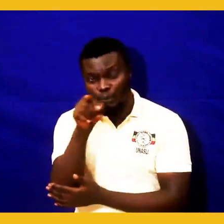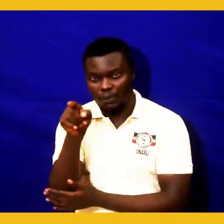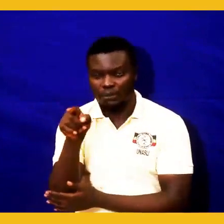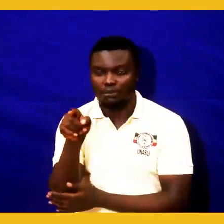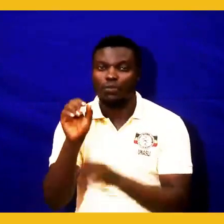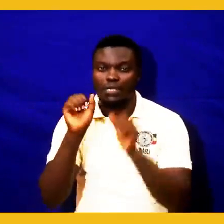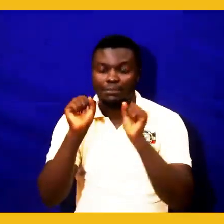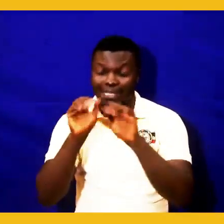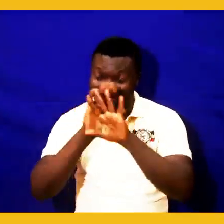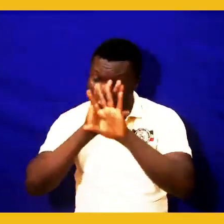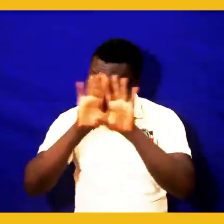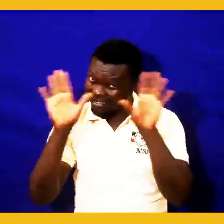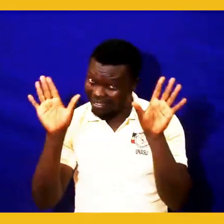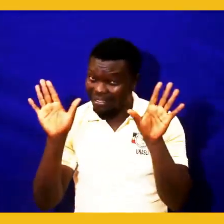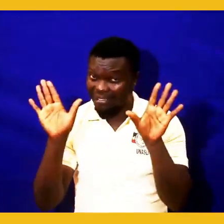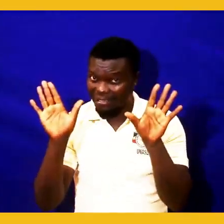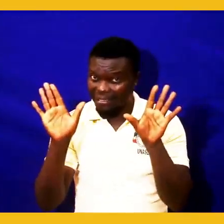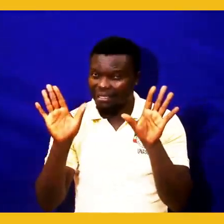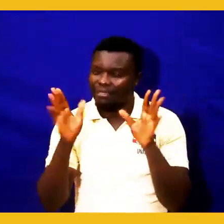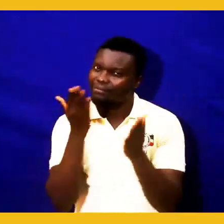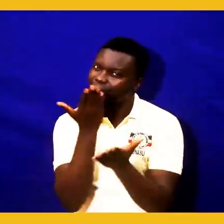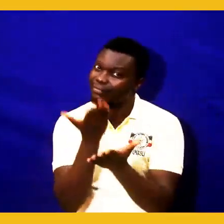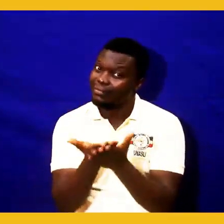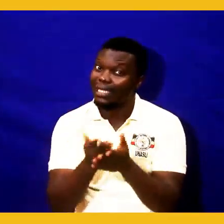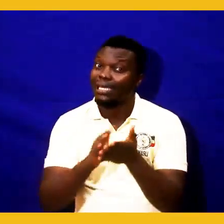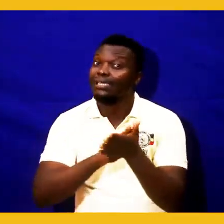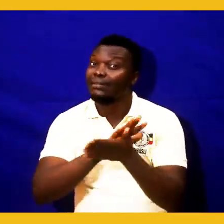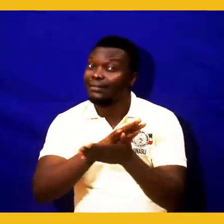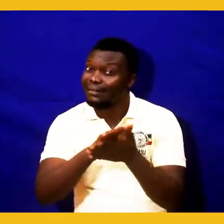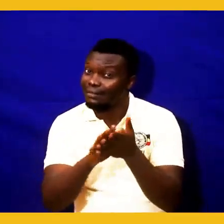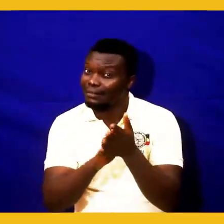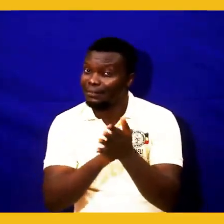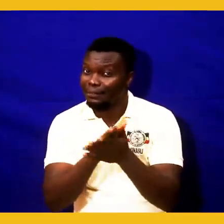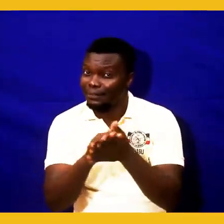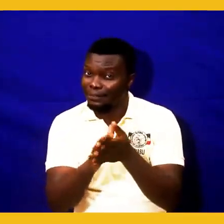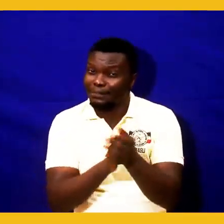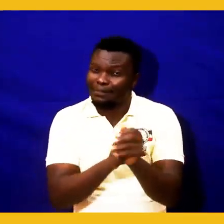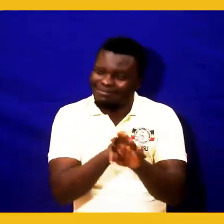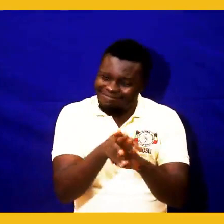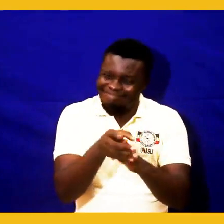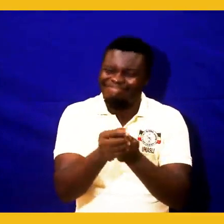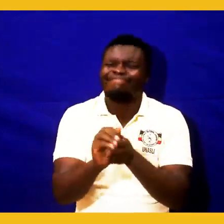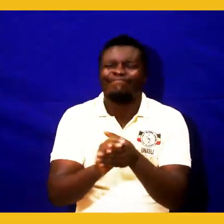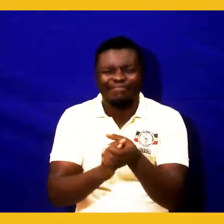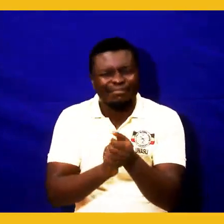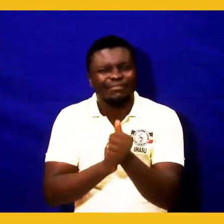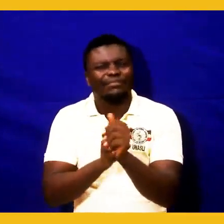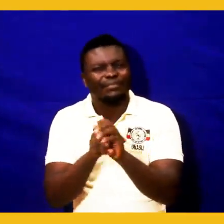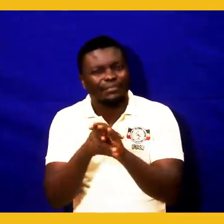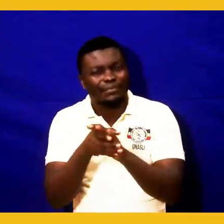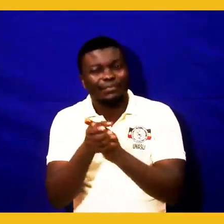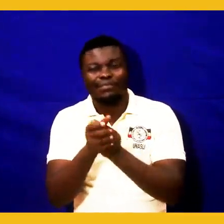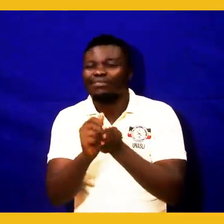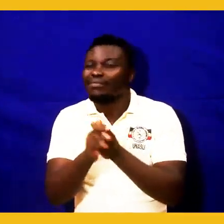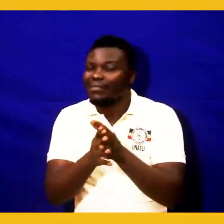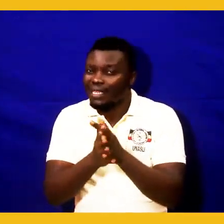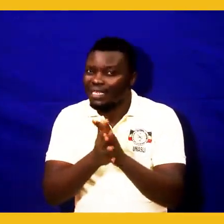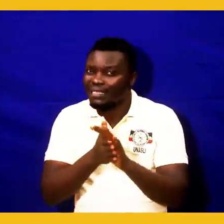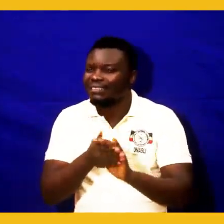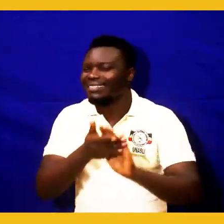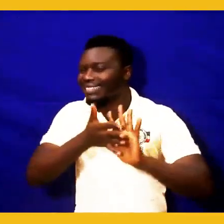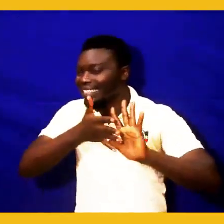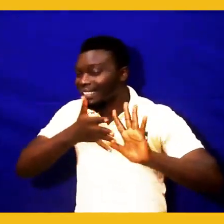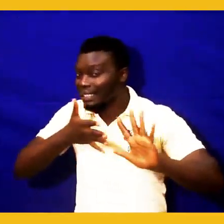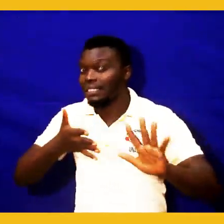appeal is that we take a lot of caution. Please wash your hands